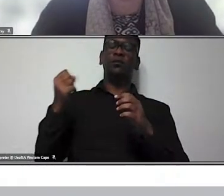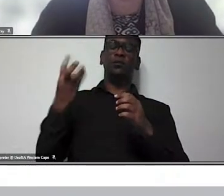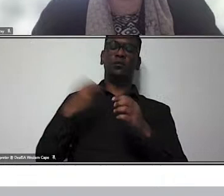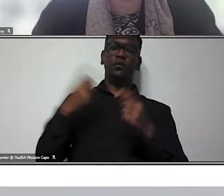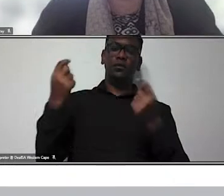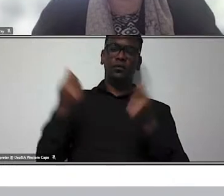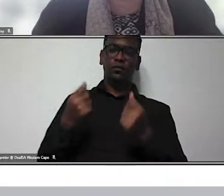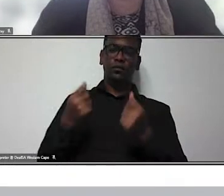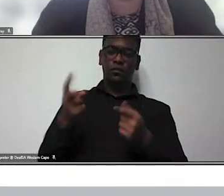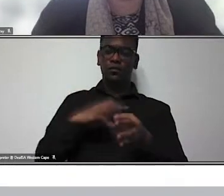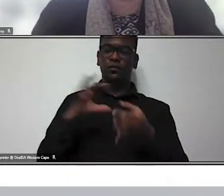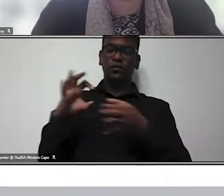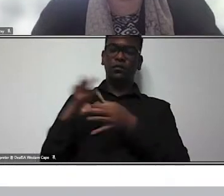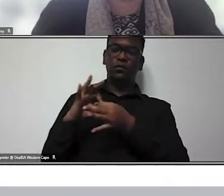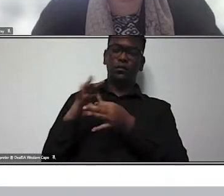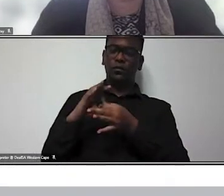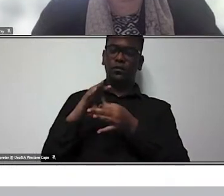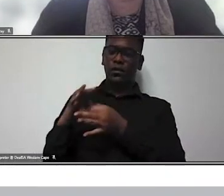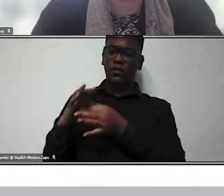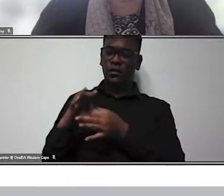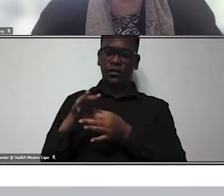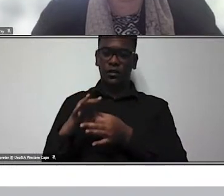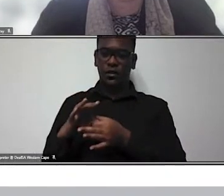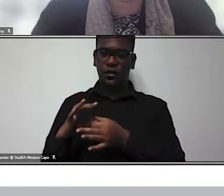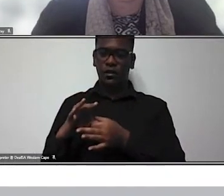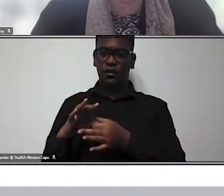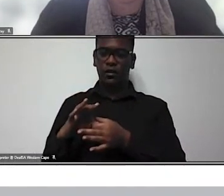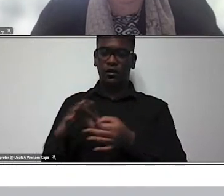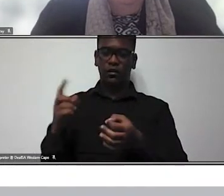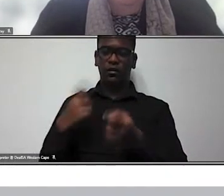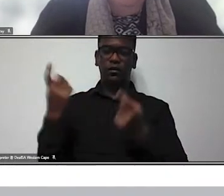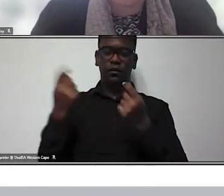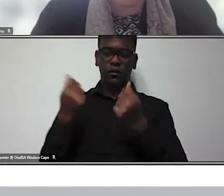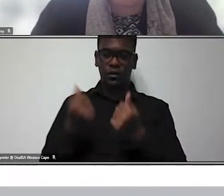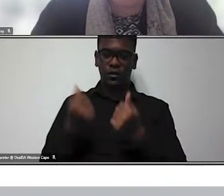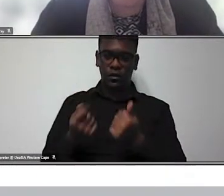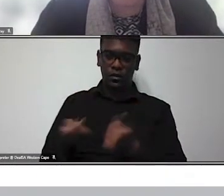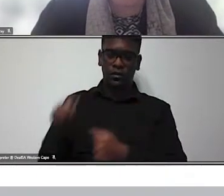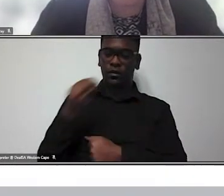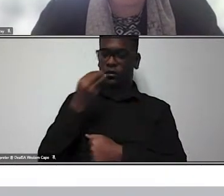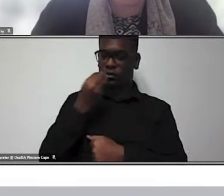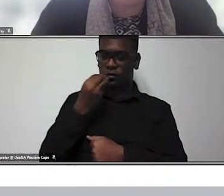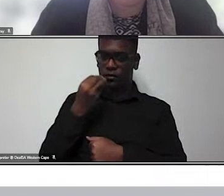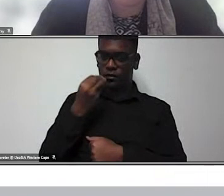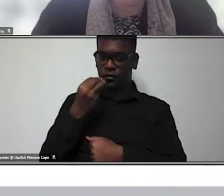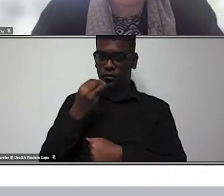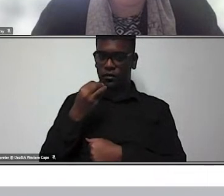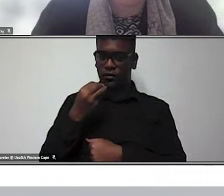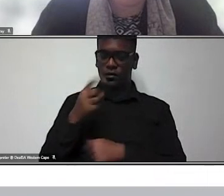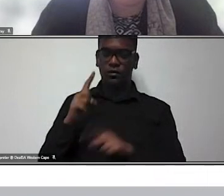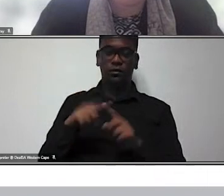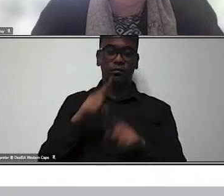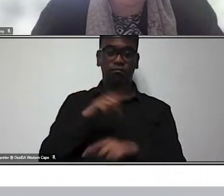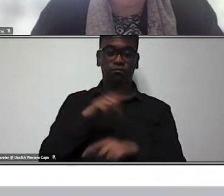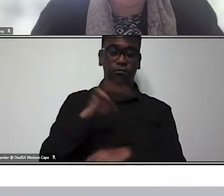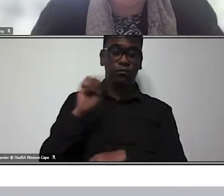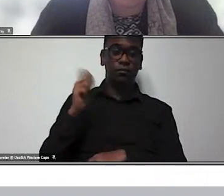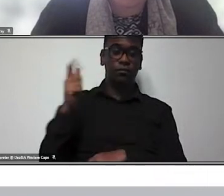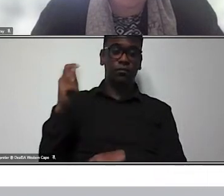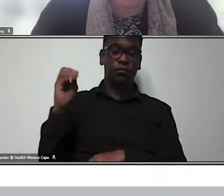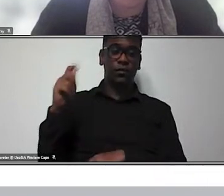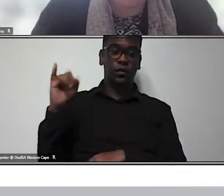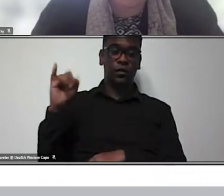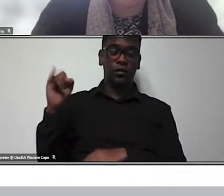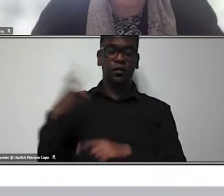to Honorable Brinkhuis's question, yes, the prices of food, and Ms. Matoti referred, for example, to